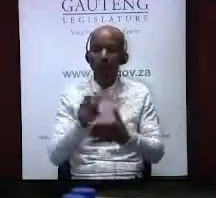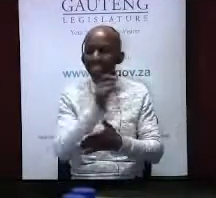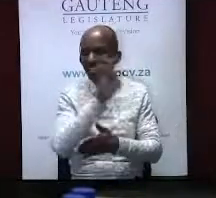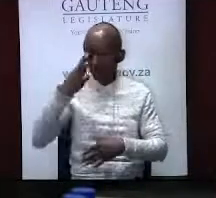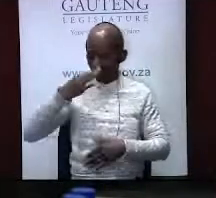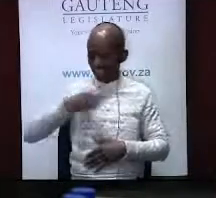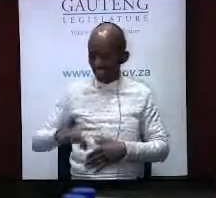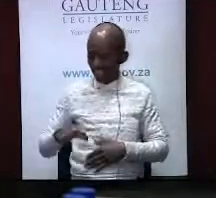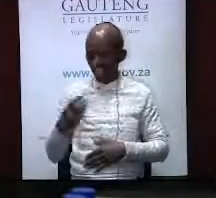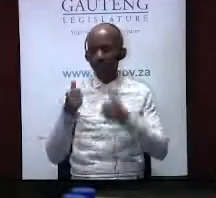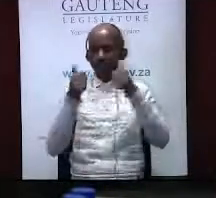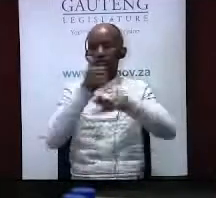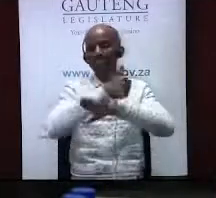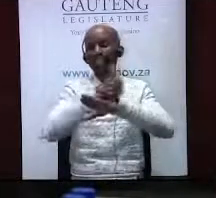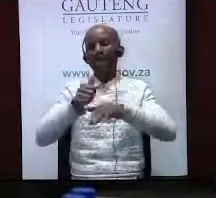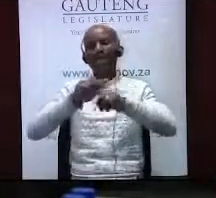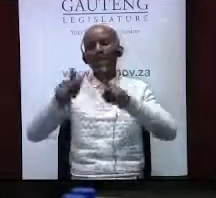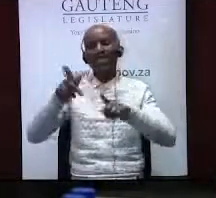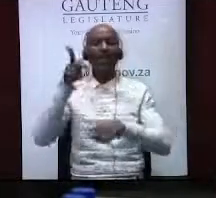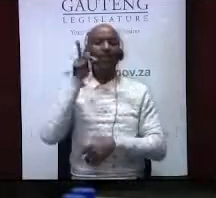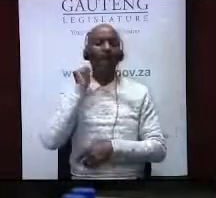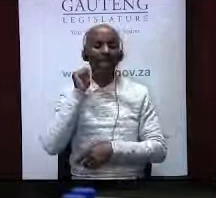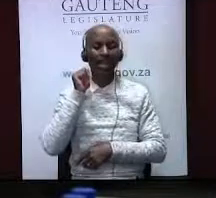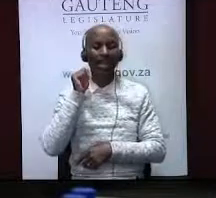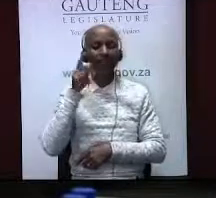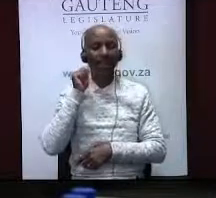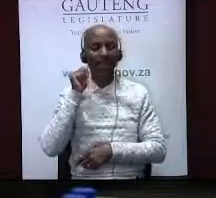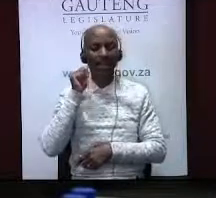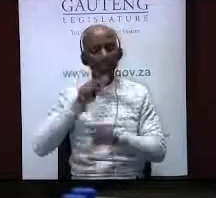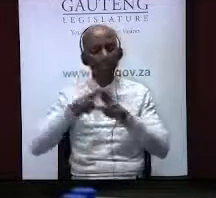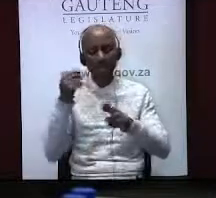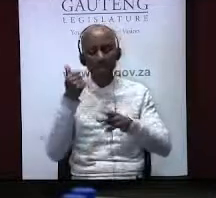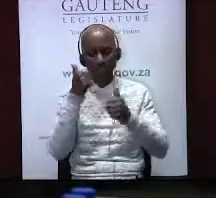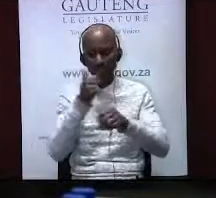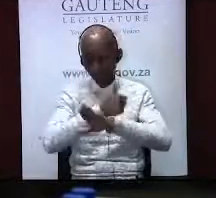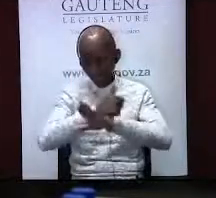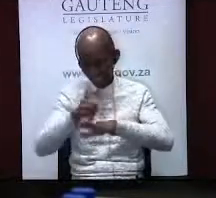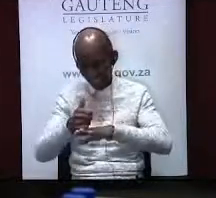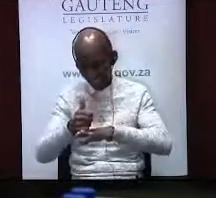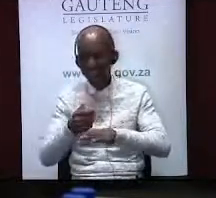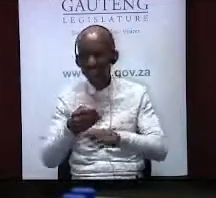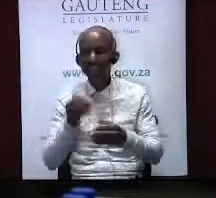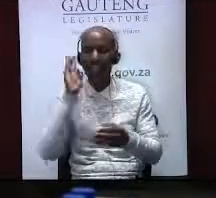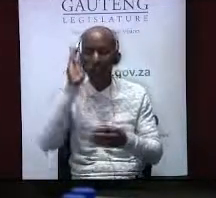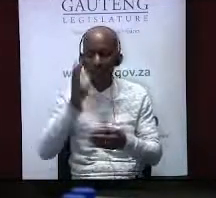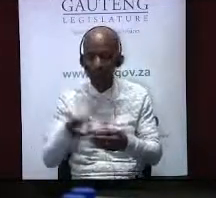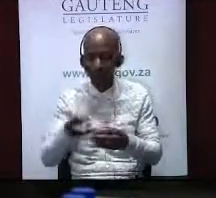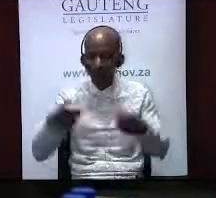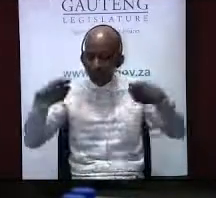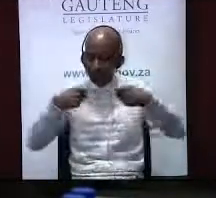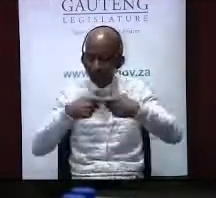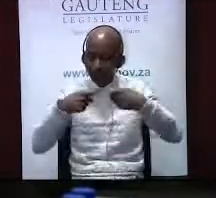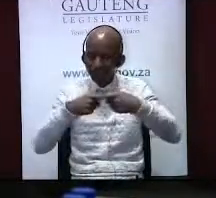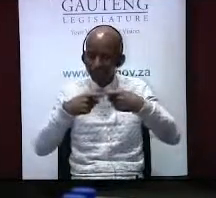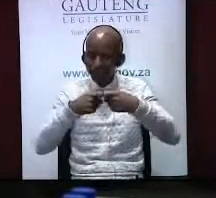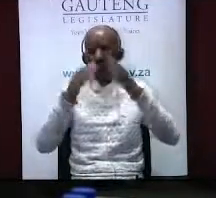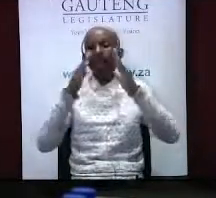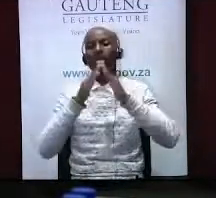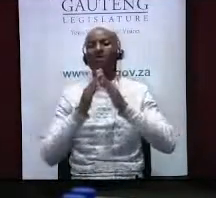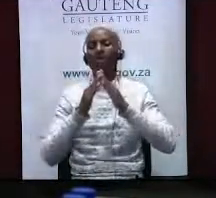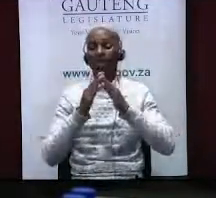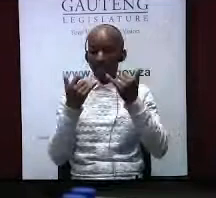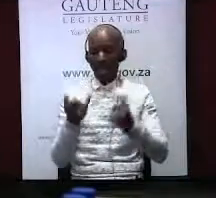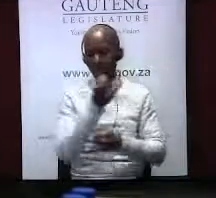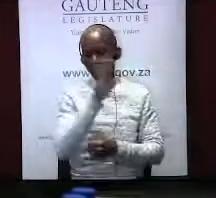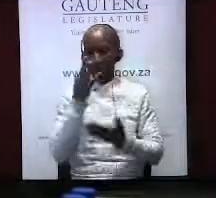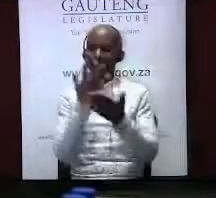a girl has got a good foundation, but a male does not have a good foundation, there's going to be conflict in the house. So